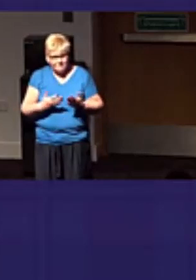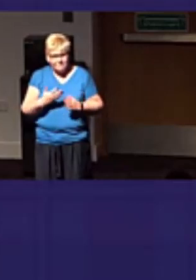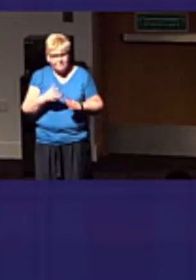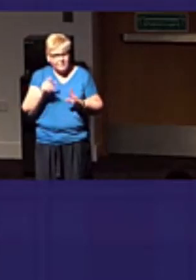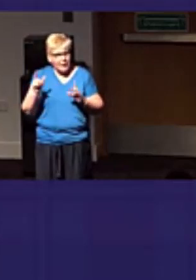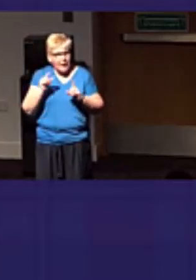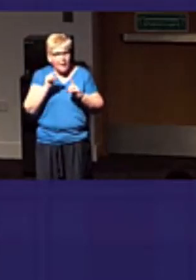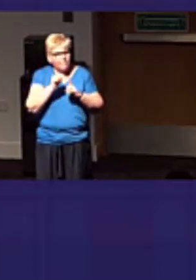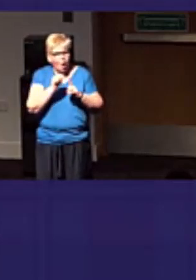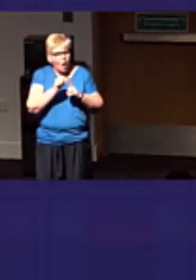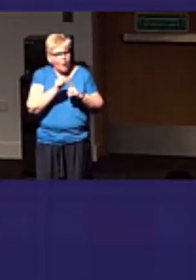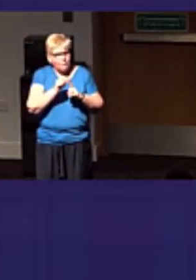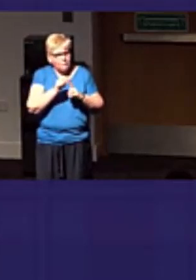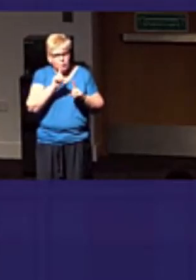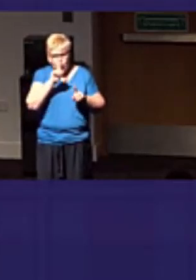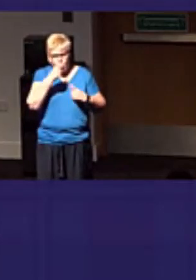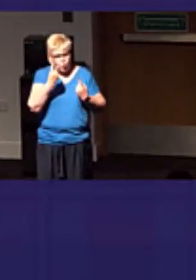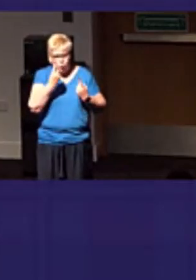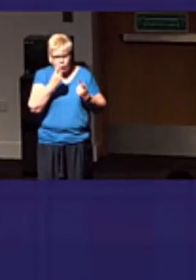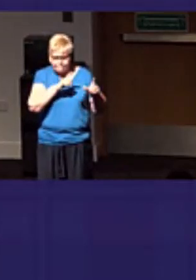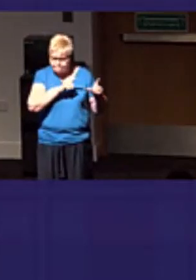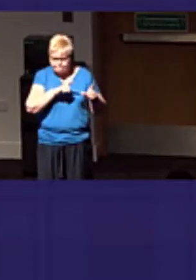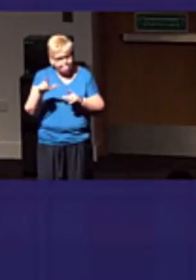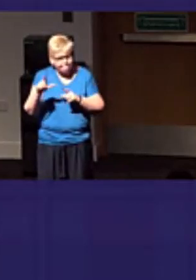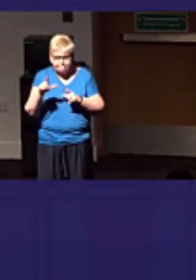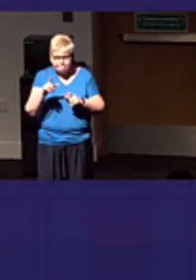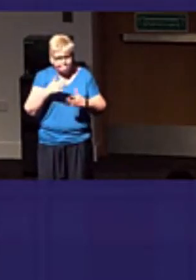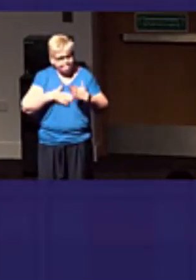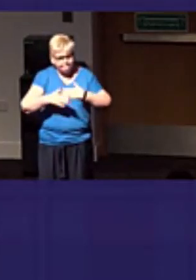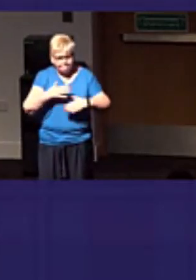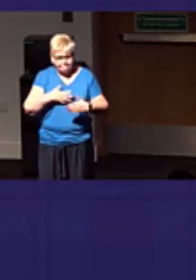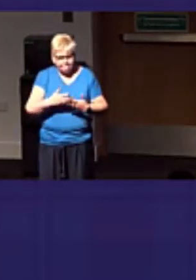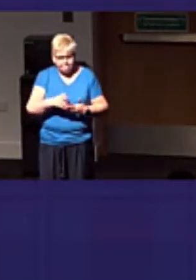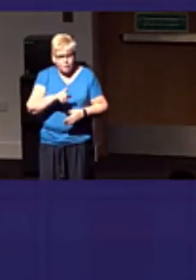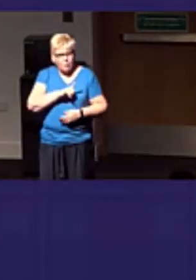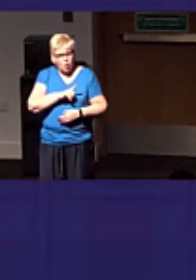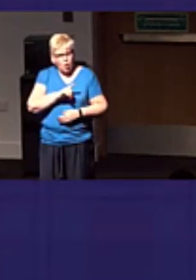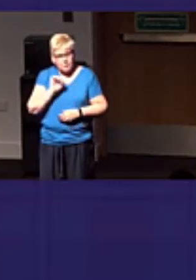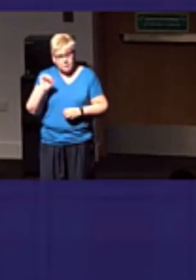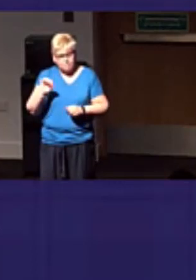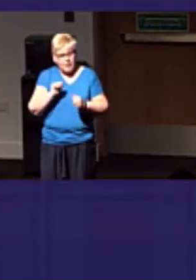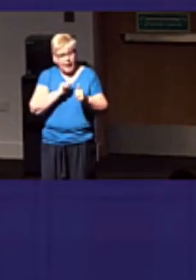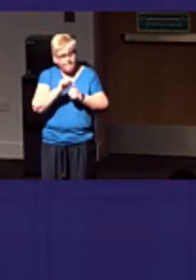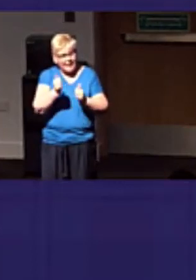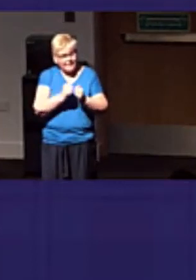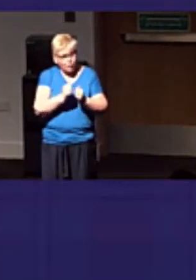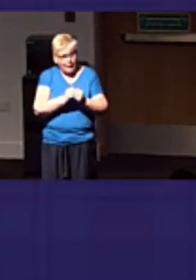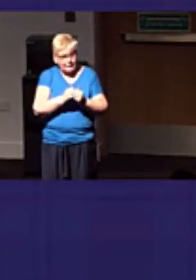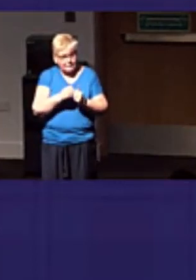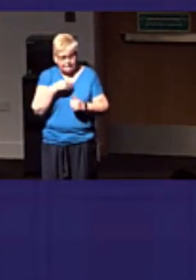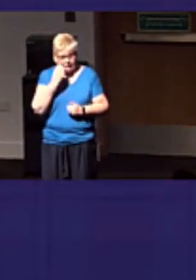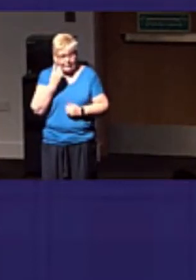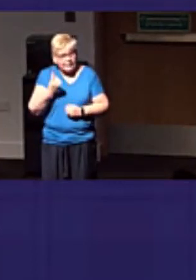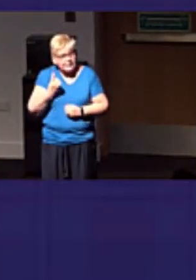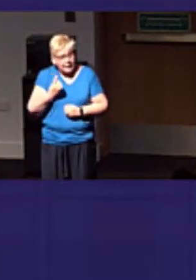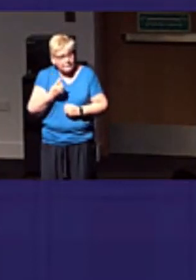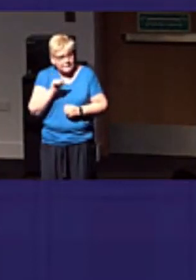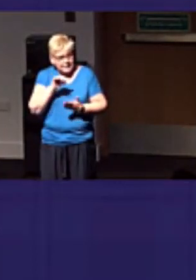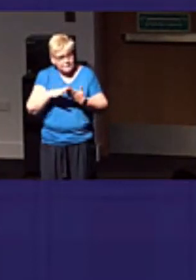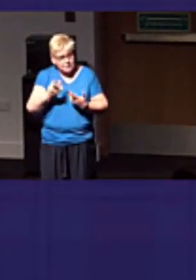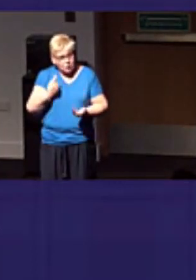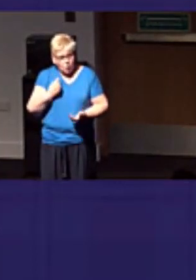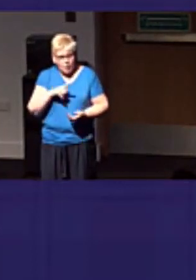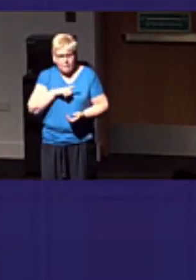Paula couldn't let this just keep happening, because her best friend had committed suicide 6 months earlier because she suffered